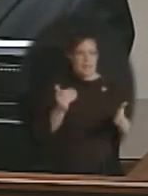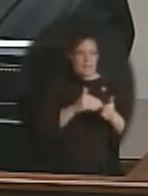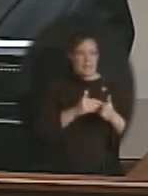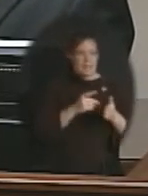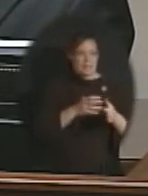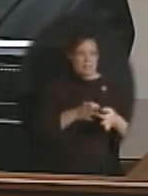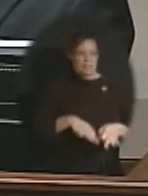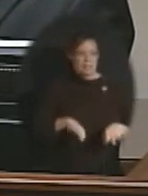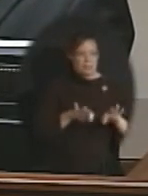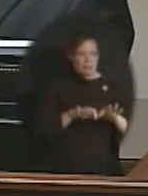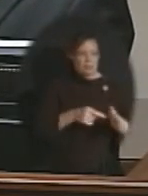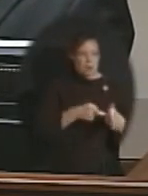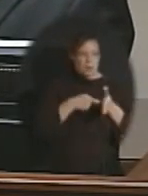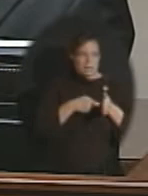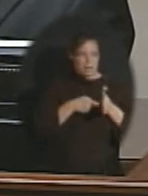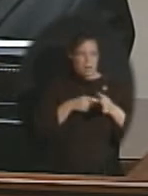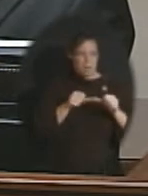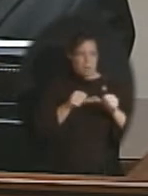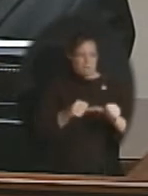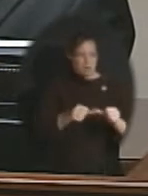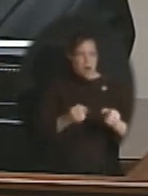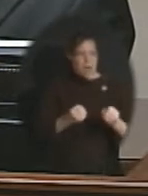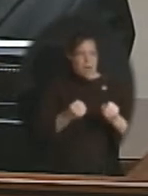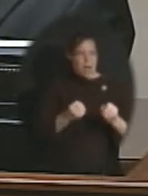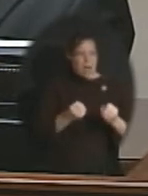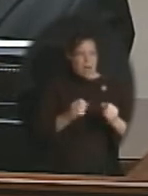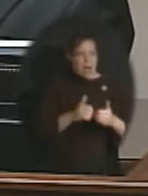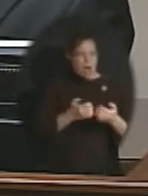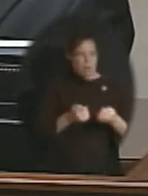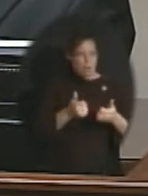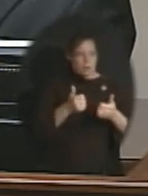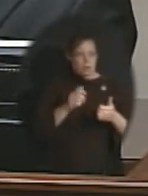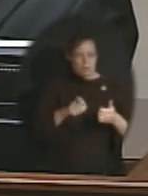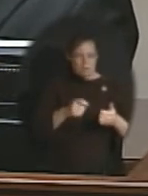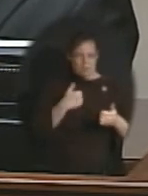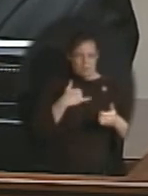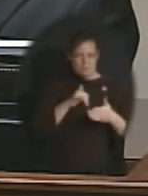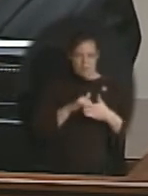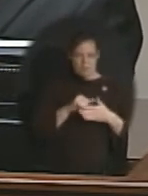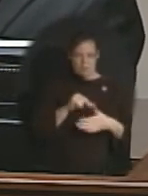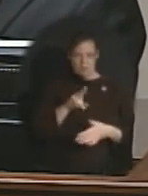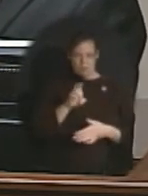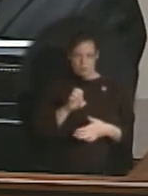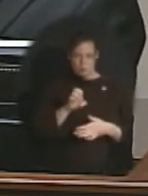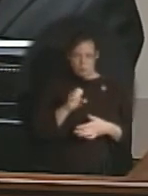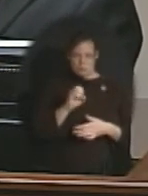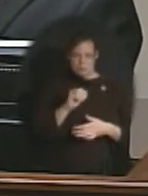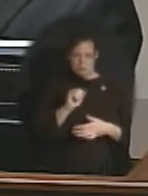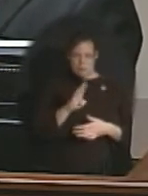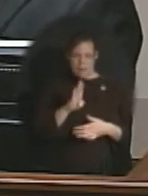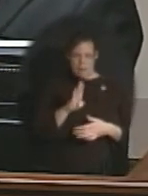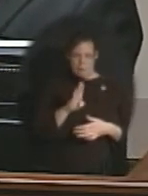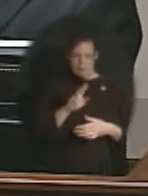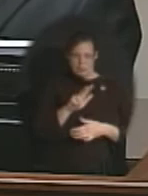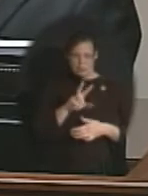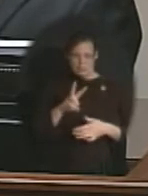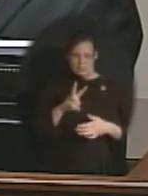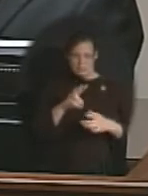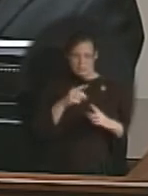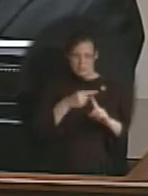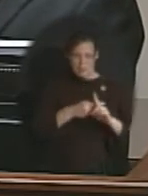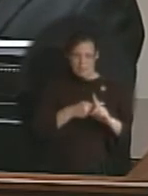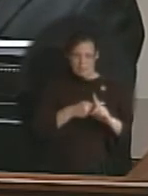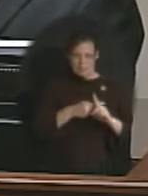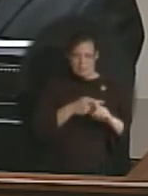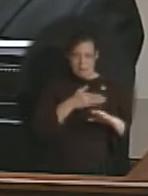criteria moving forward, how quick do we have to have the? On a Q scab construction is a 36-month schedule from the time you